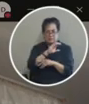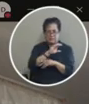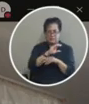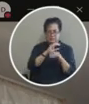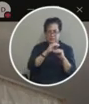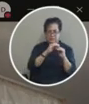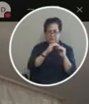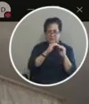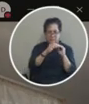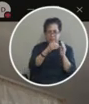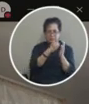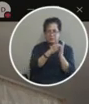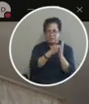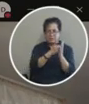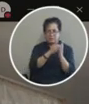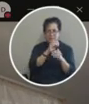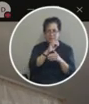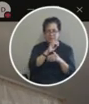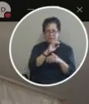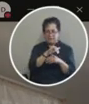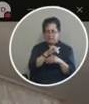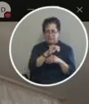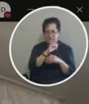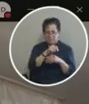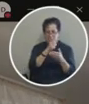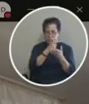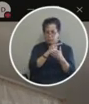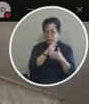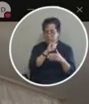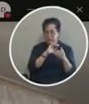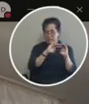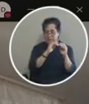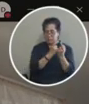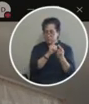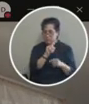stabilization fund, any funds from that fund would have to be approved by council?